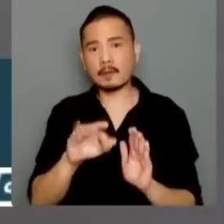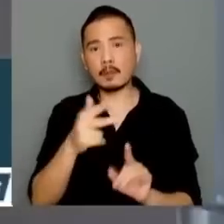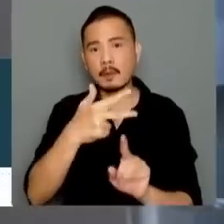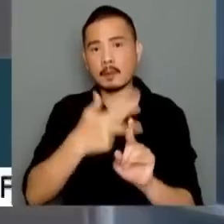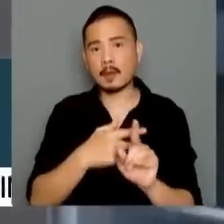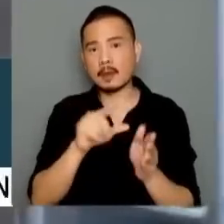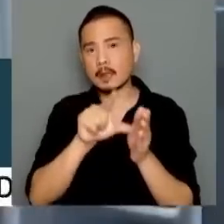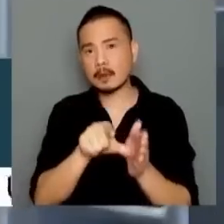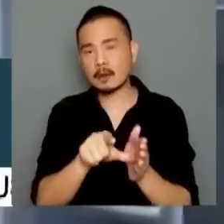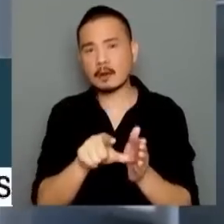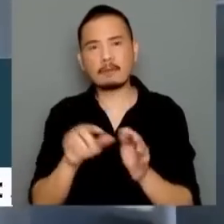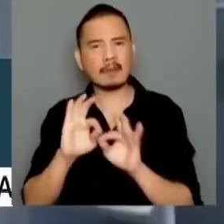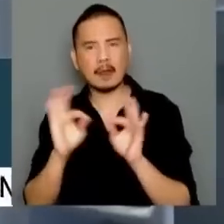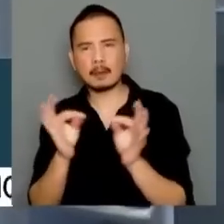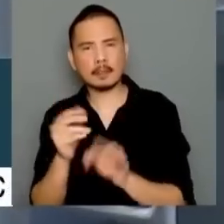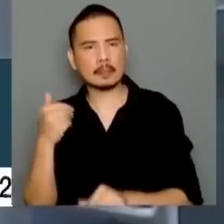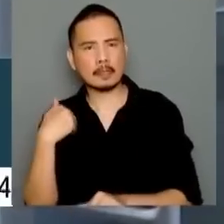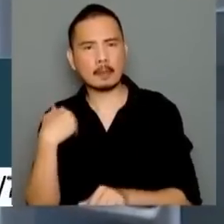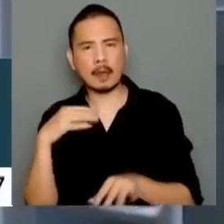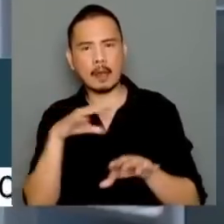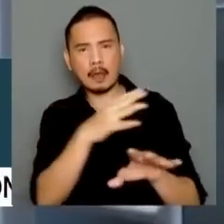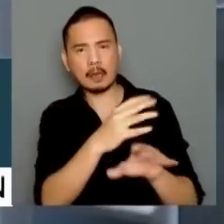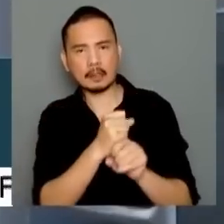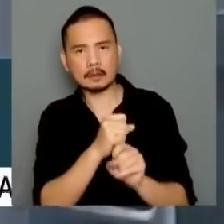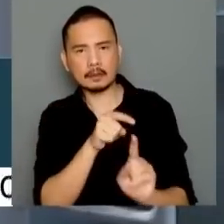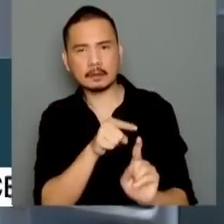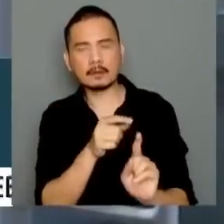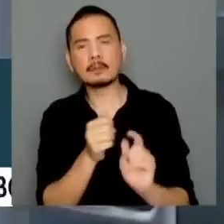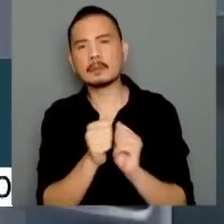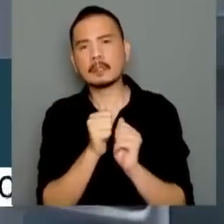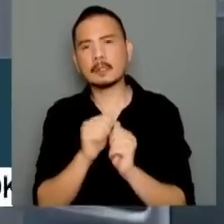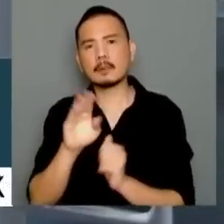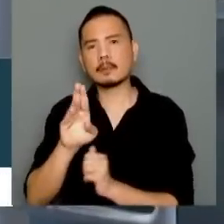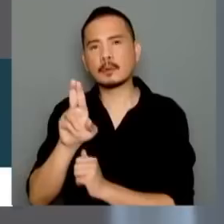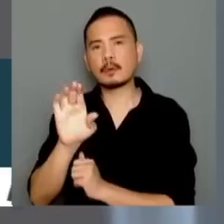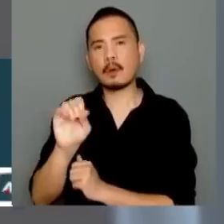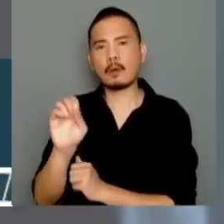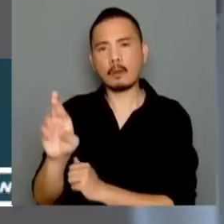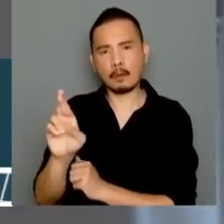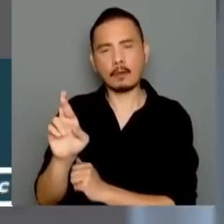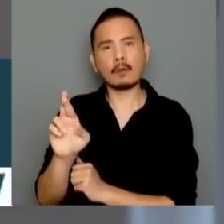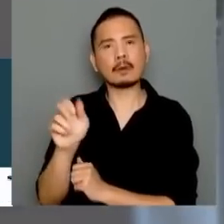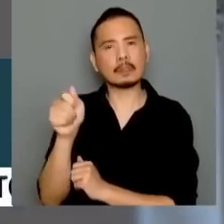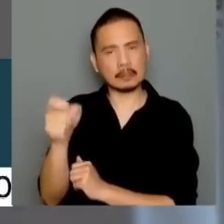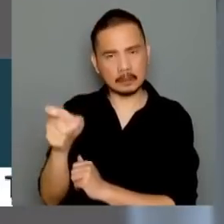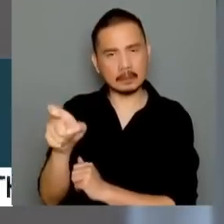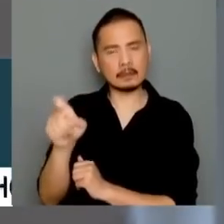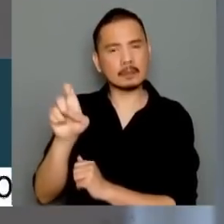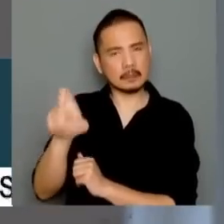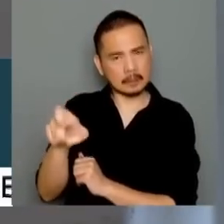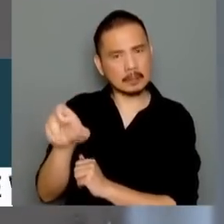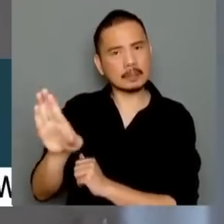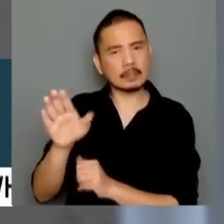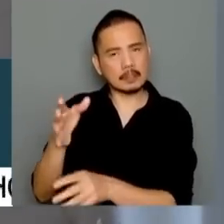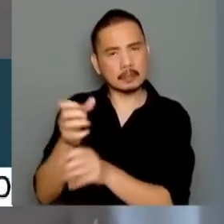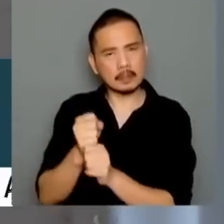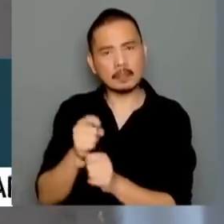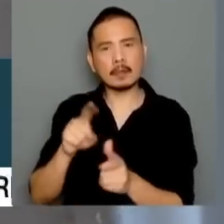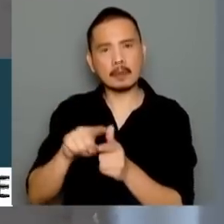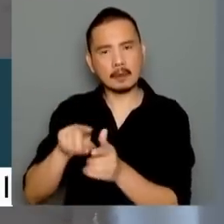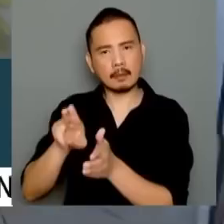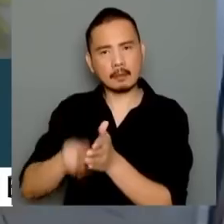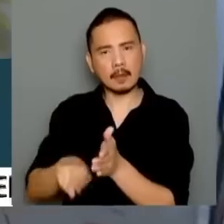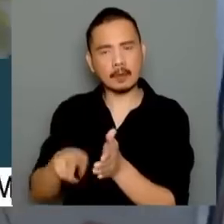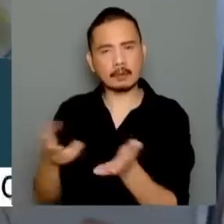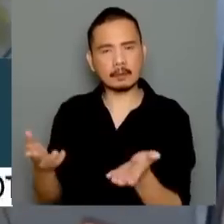claimed by the families, the Bureau Corps will have to take these bodies and bury them at the NBP cemetery. But what's happening right